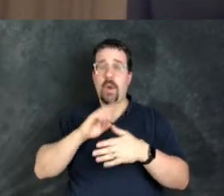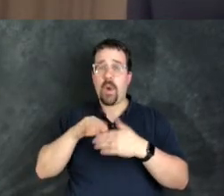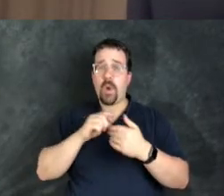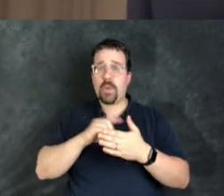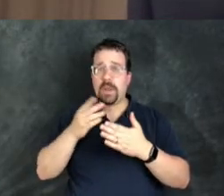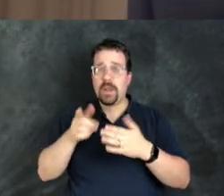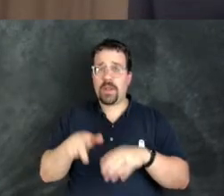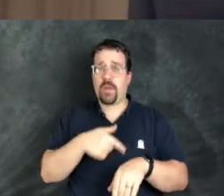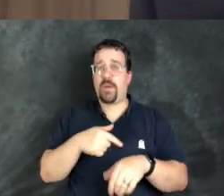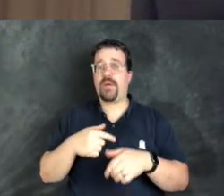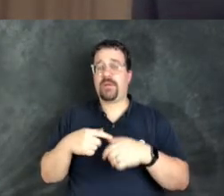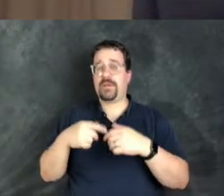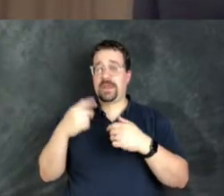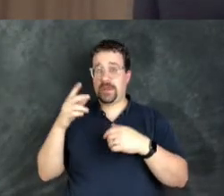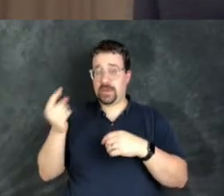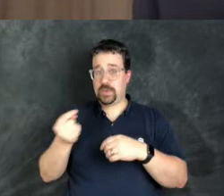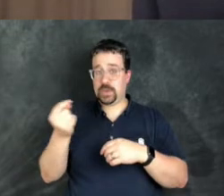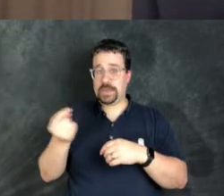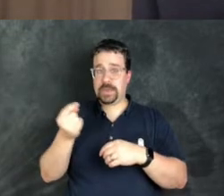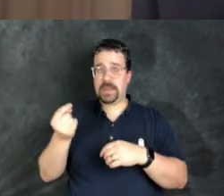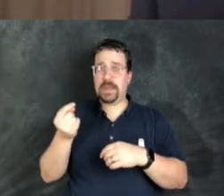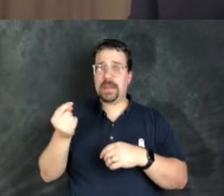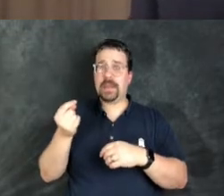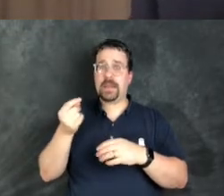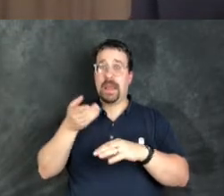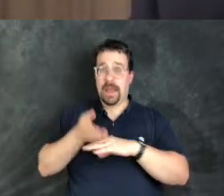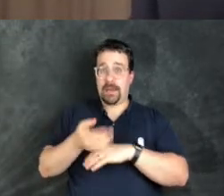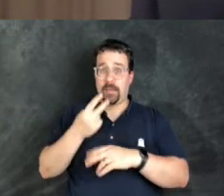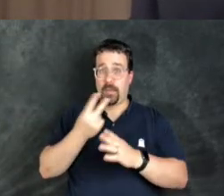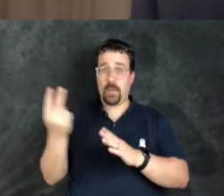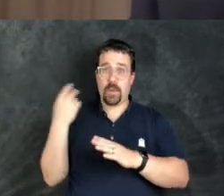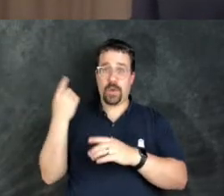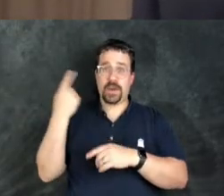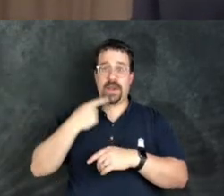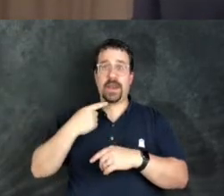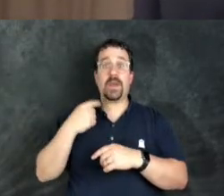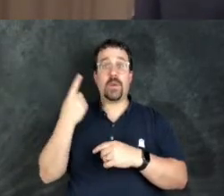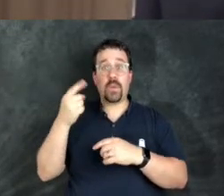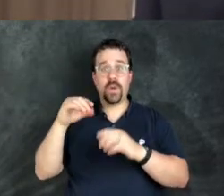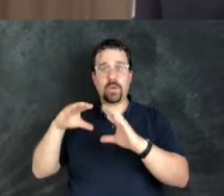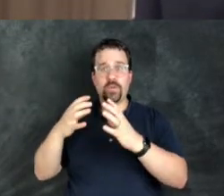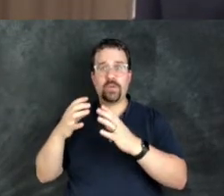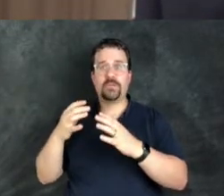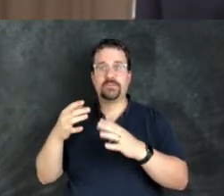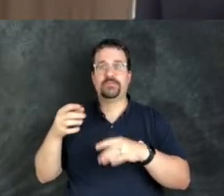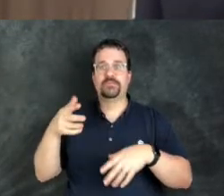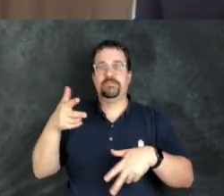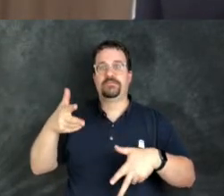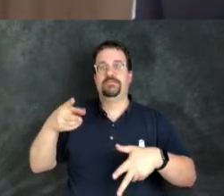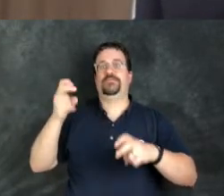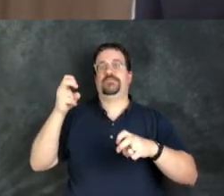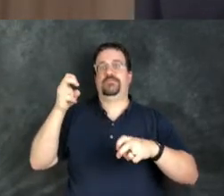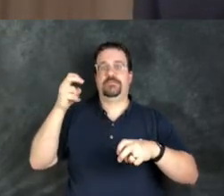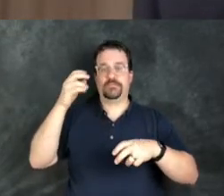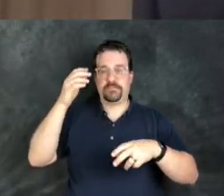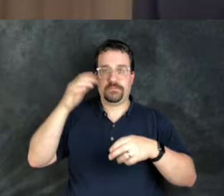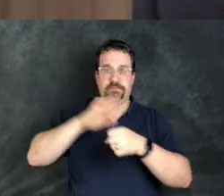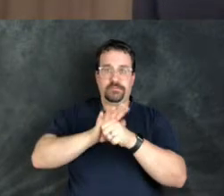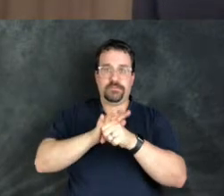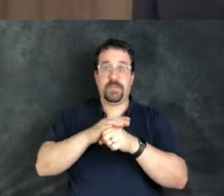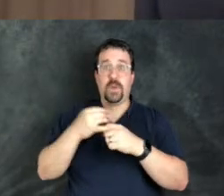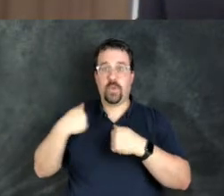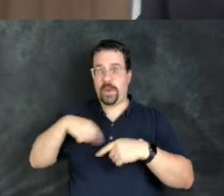played all weekend long, and then on the Tuesday after Memorial Day, one of our group came down with the virus, and we